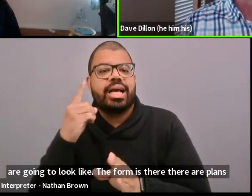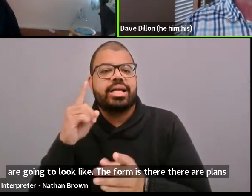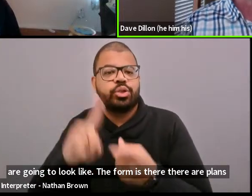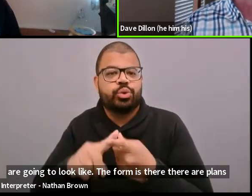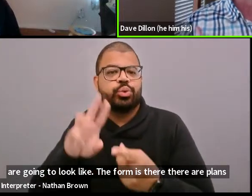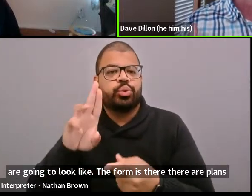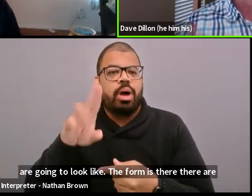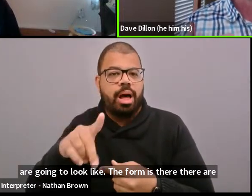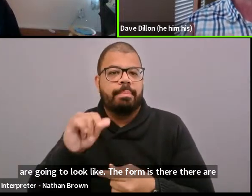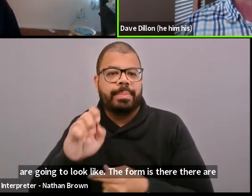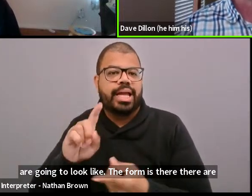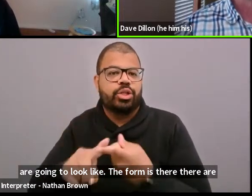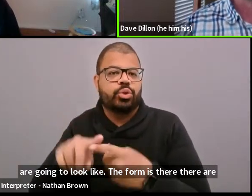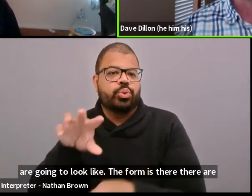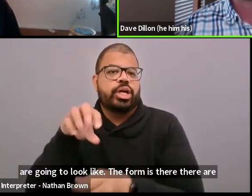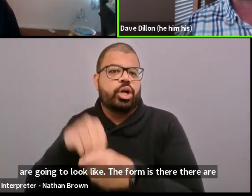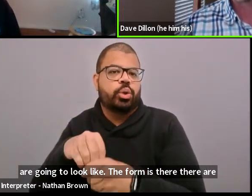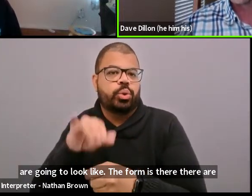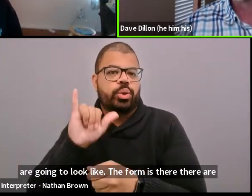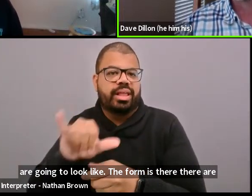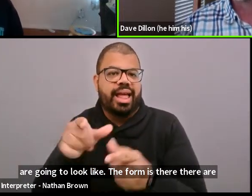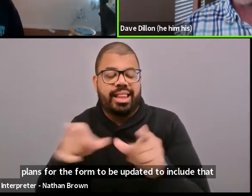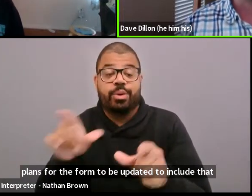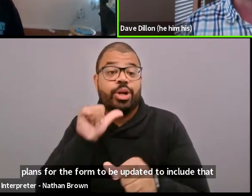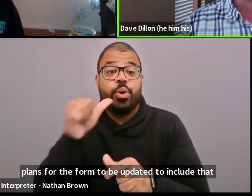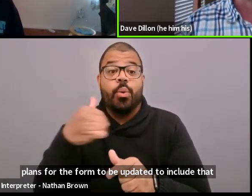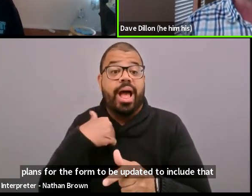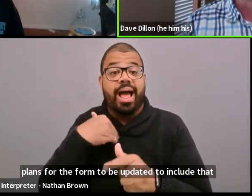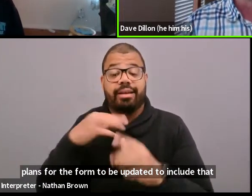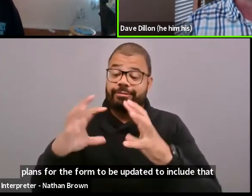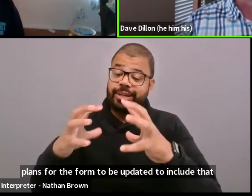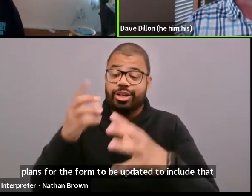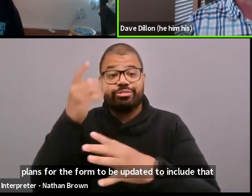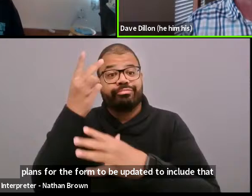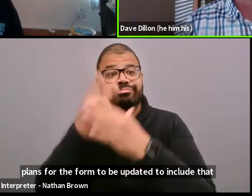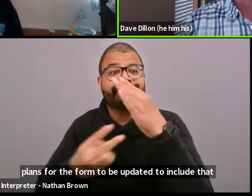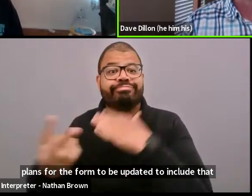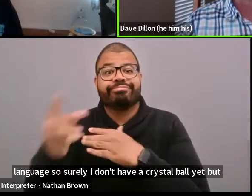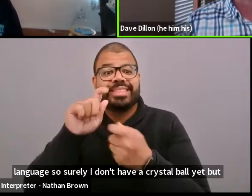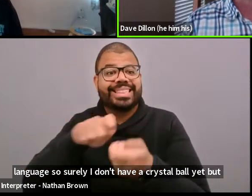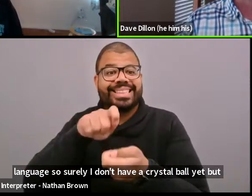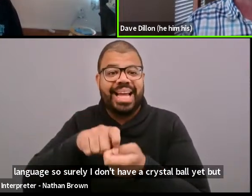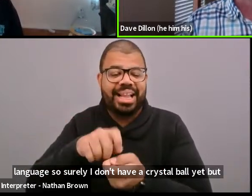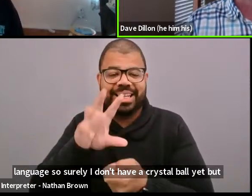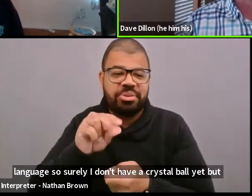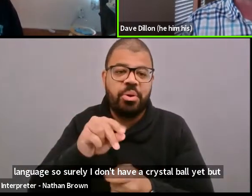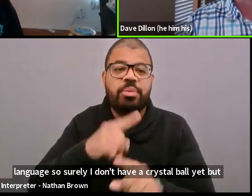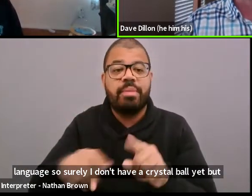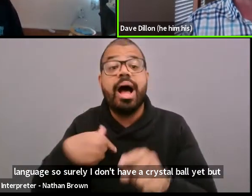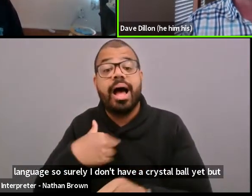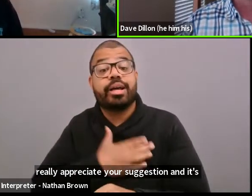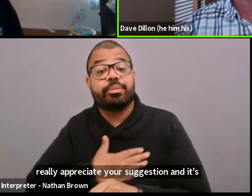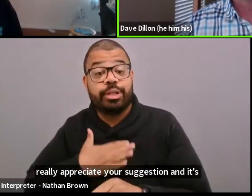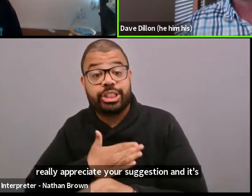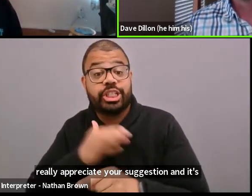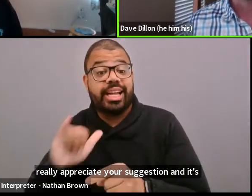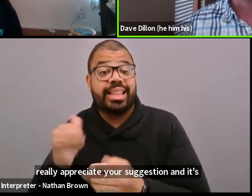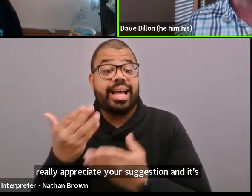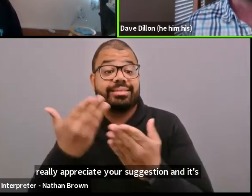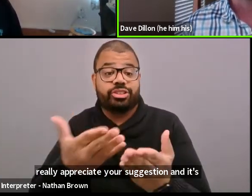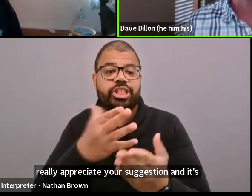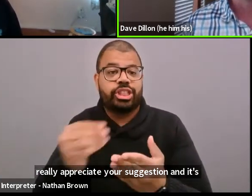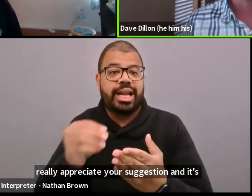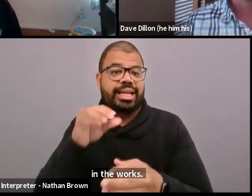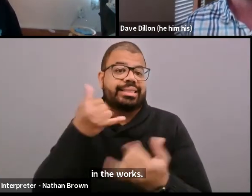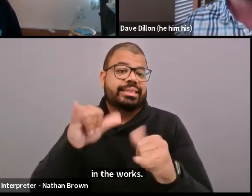include that language. So surely I don't have the crystal ball yet, but really appreciate your suggestion, and it's in the works.